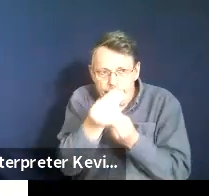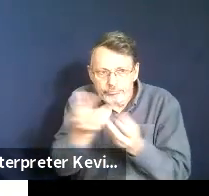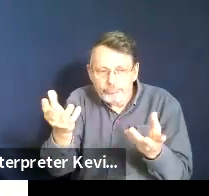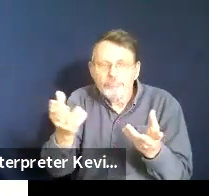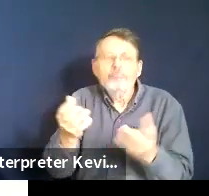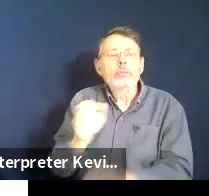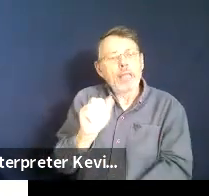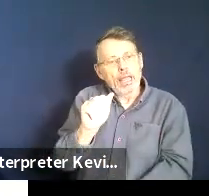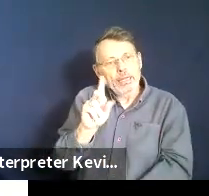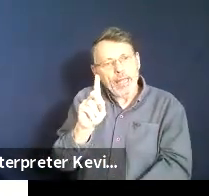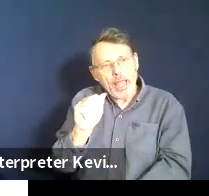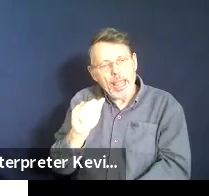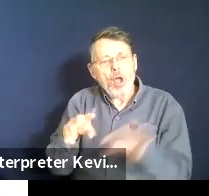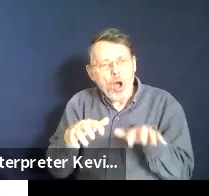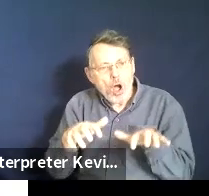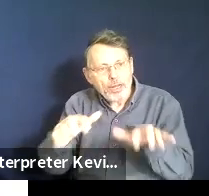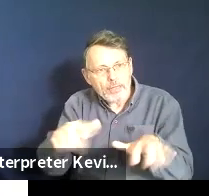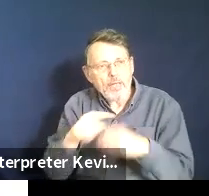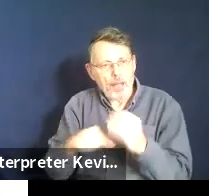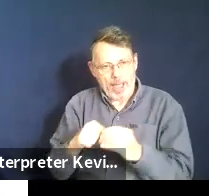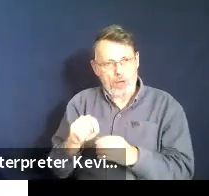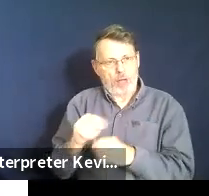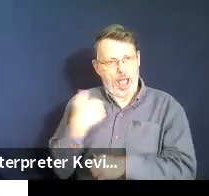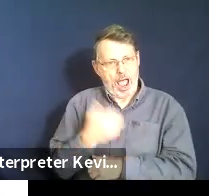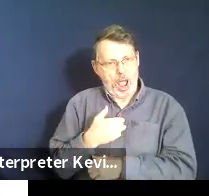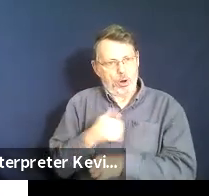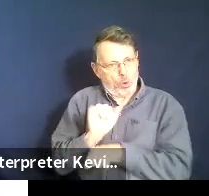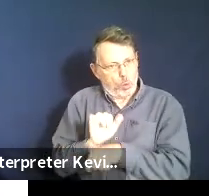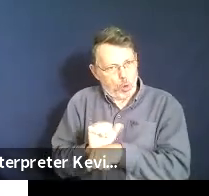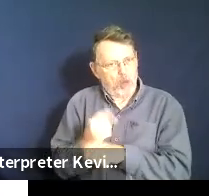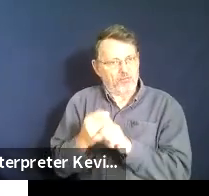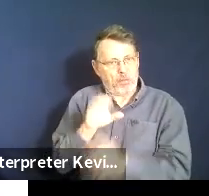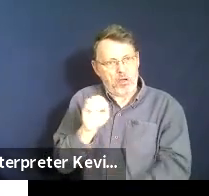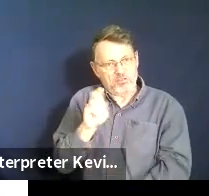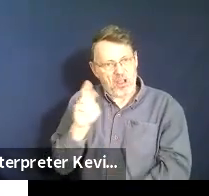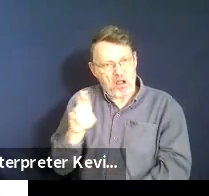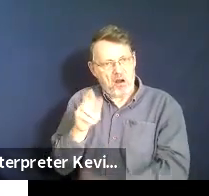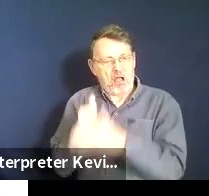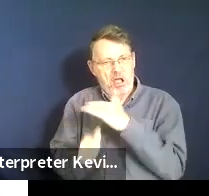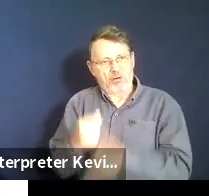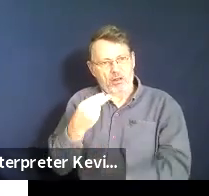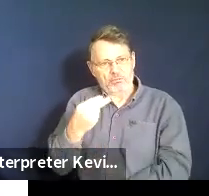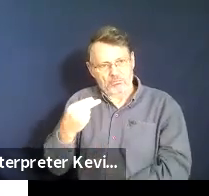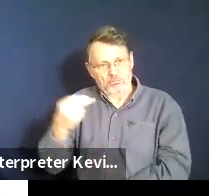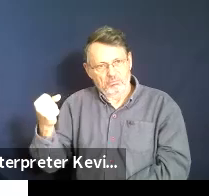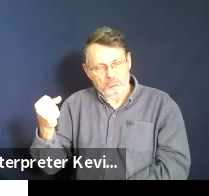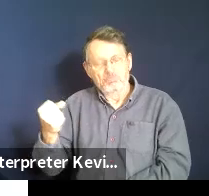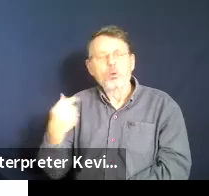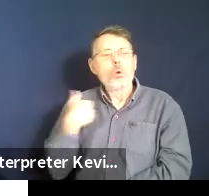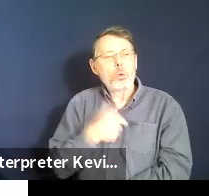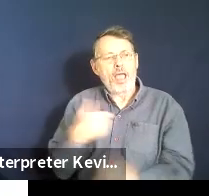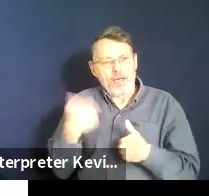ADAN audience about the work of the Office for Civil Rights of the Department of Health and Human Services. There are